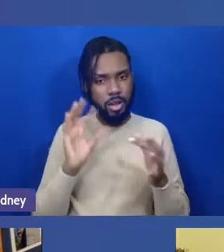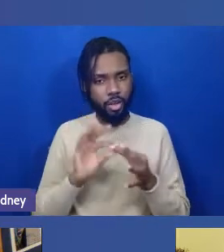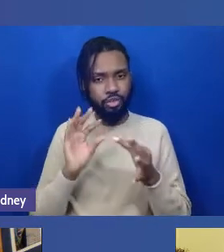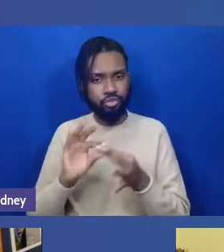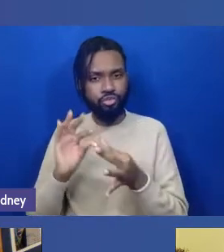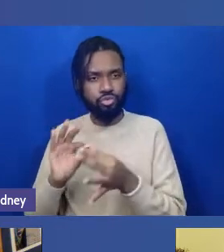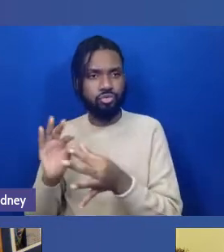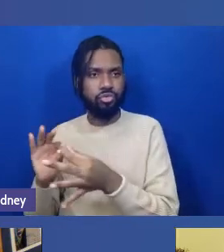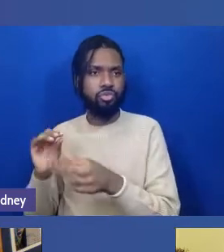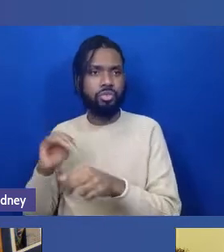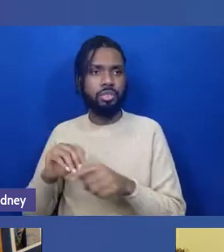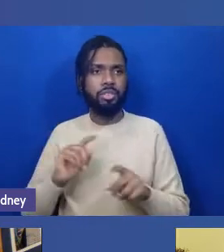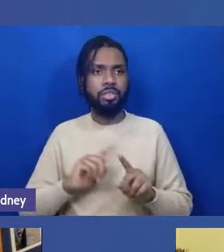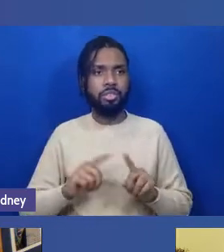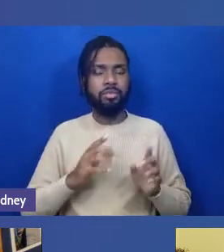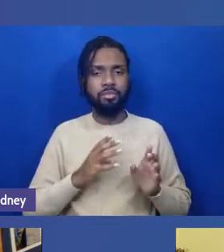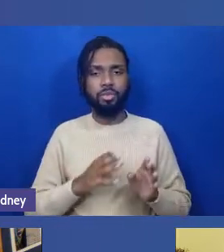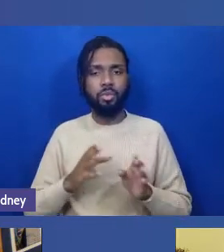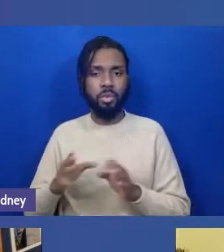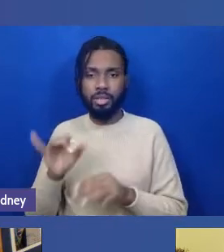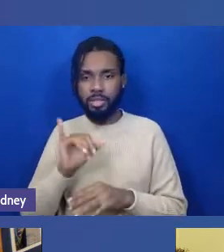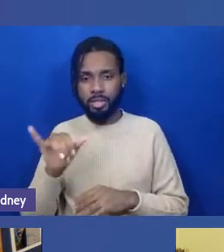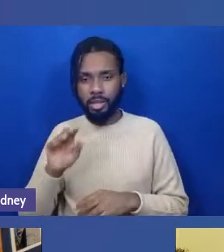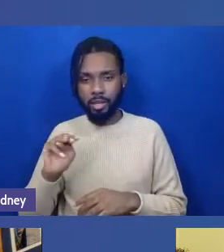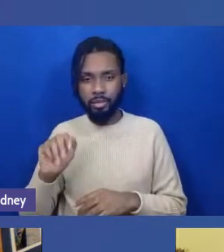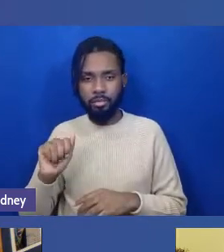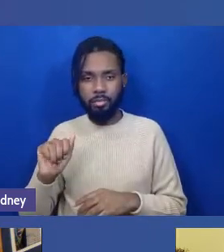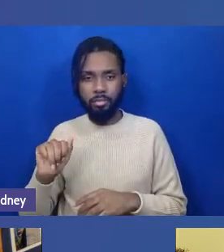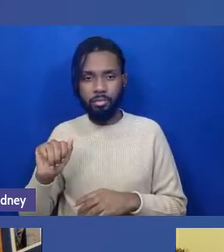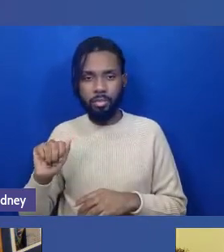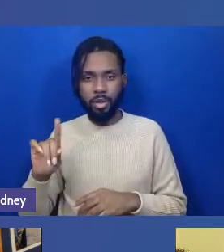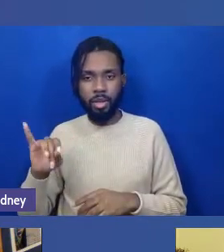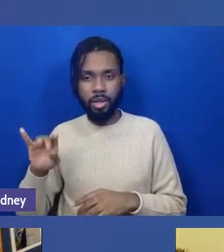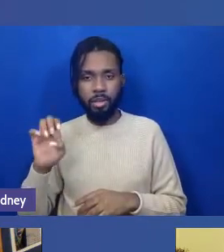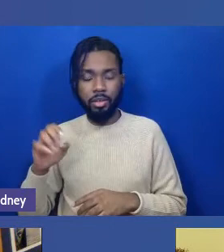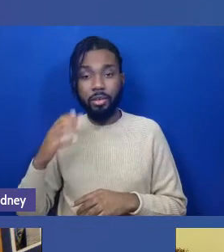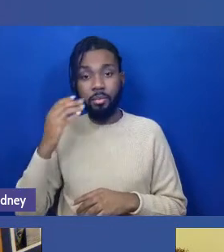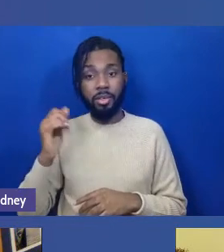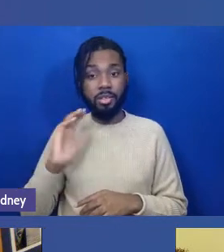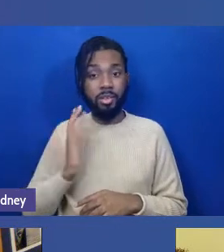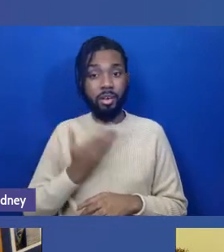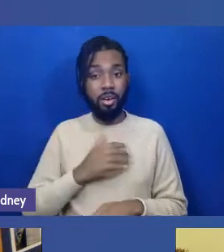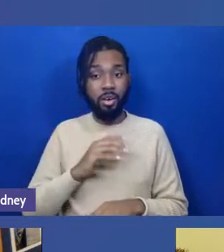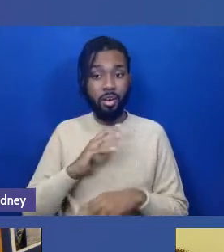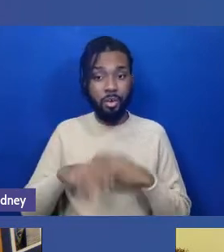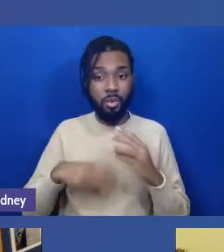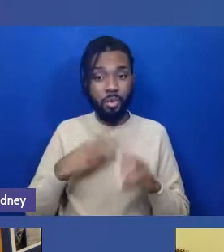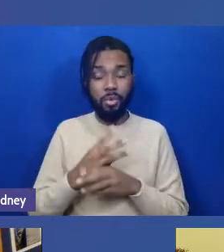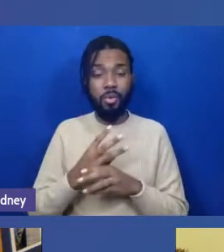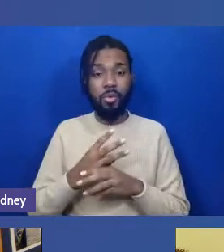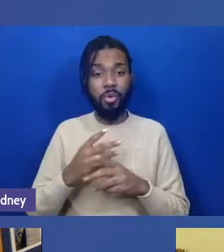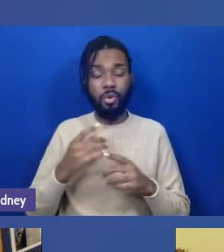way Maddie is, because our world has contracted in a